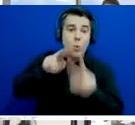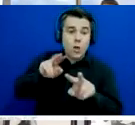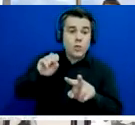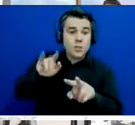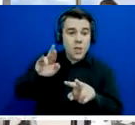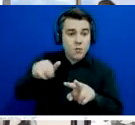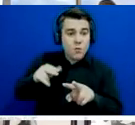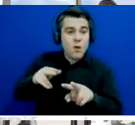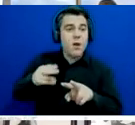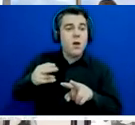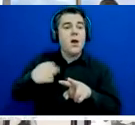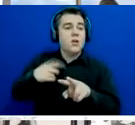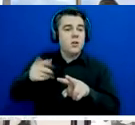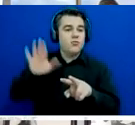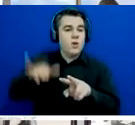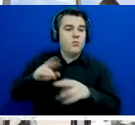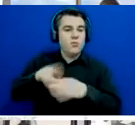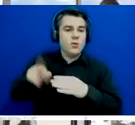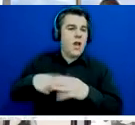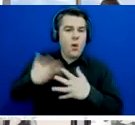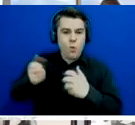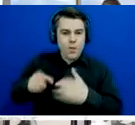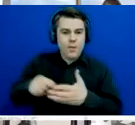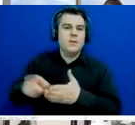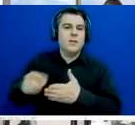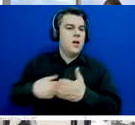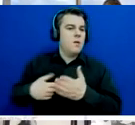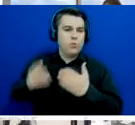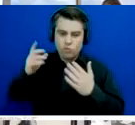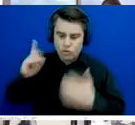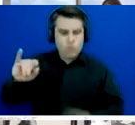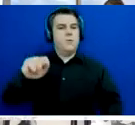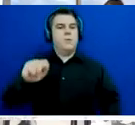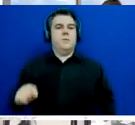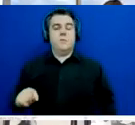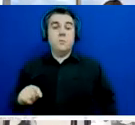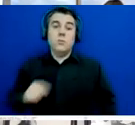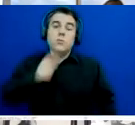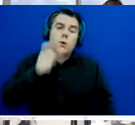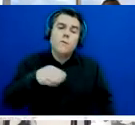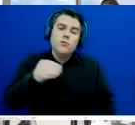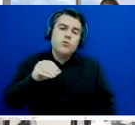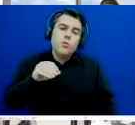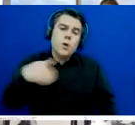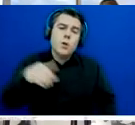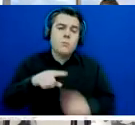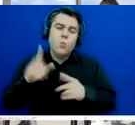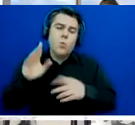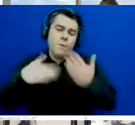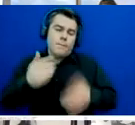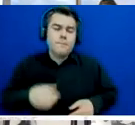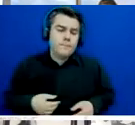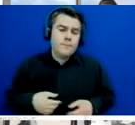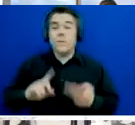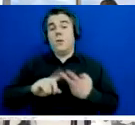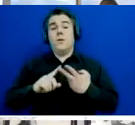great results. I want this, I'm going for this. So that's number one. You don't have to have your own story yet, that'll come. Two is the